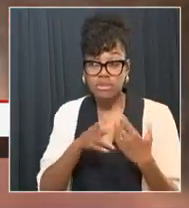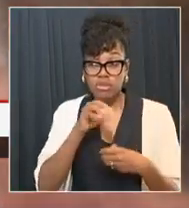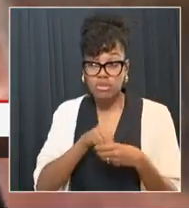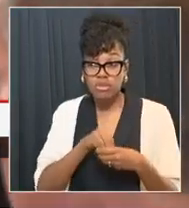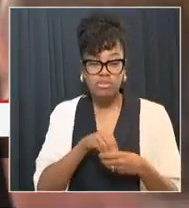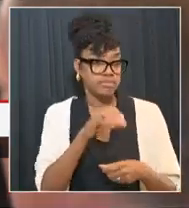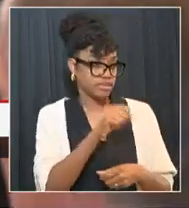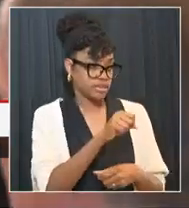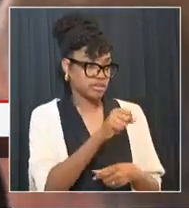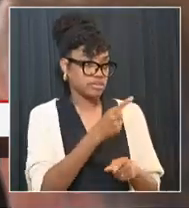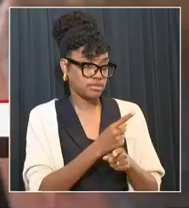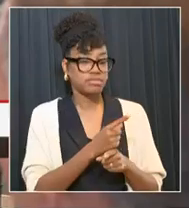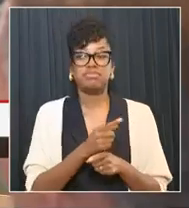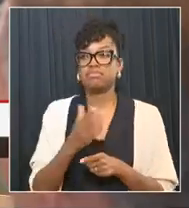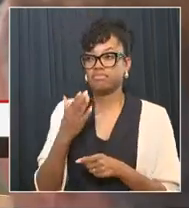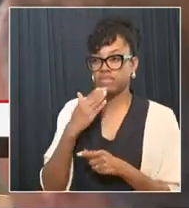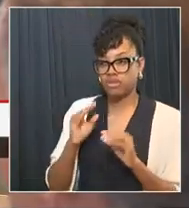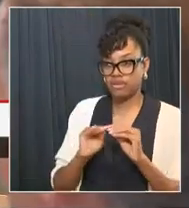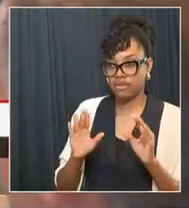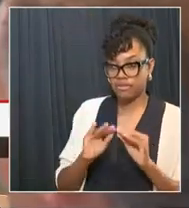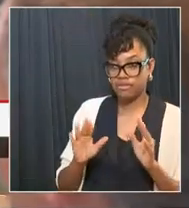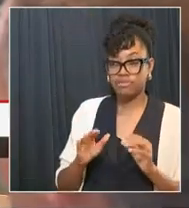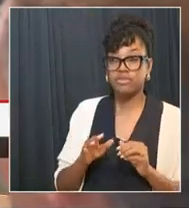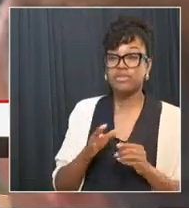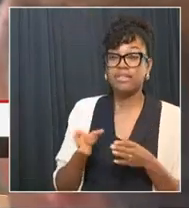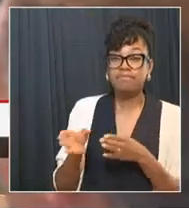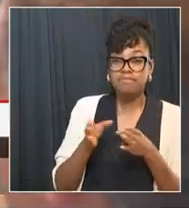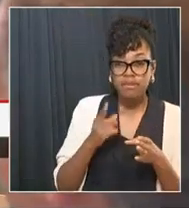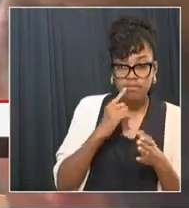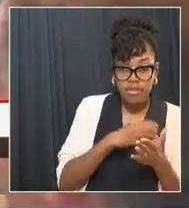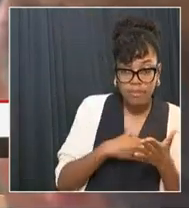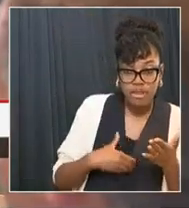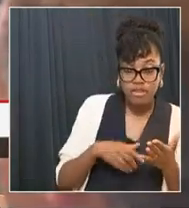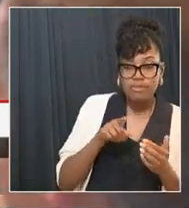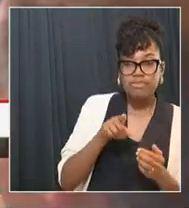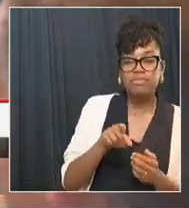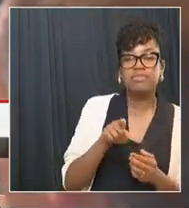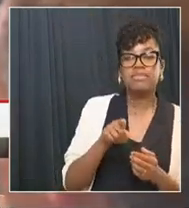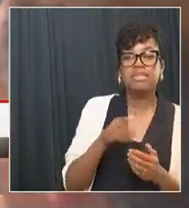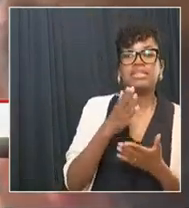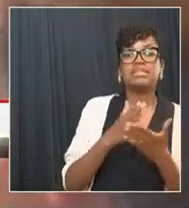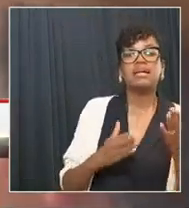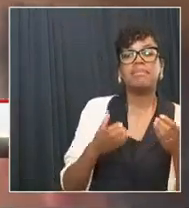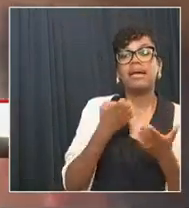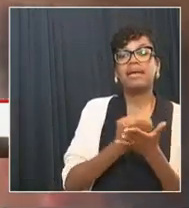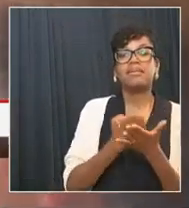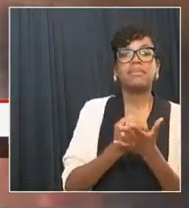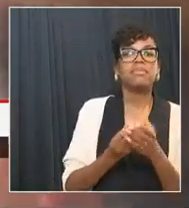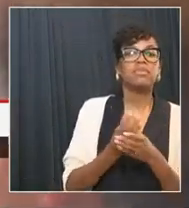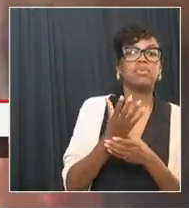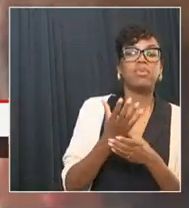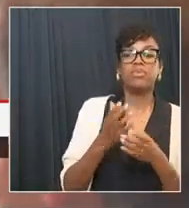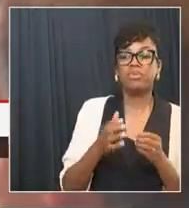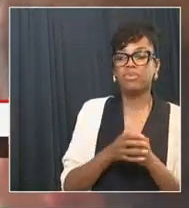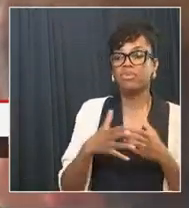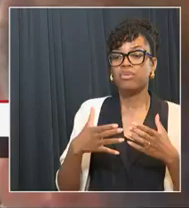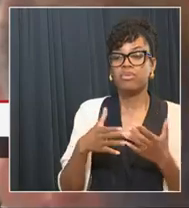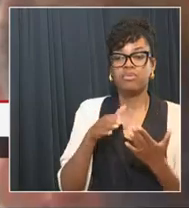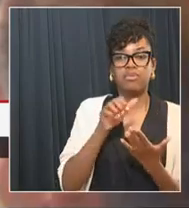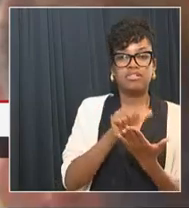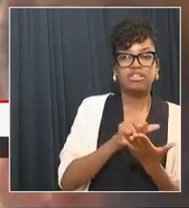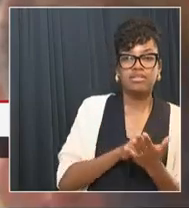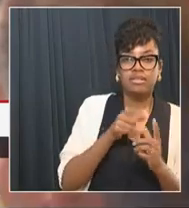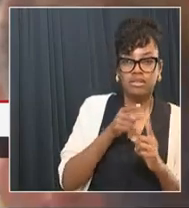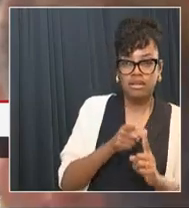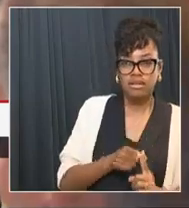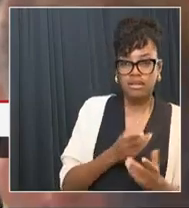last question for the mayor would be some of the major economic growth items on your agenda, namely, of course, RFK.